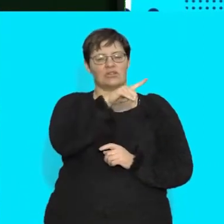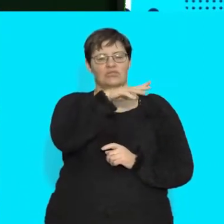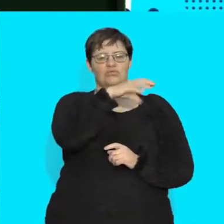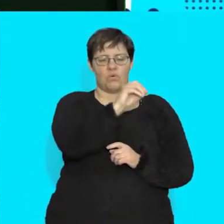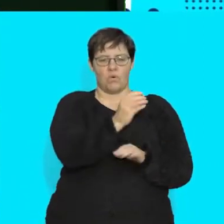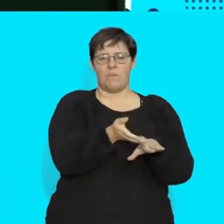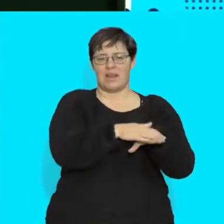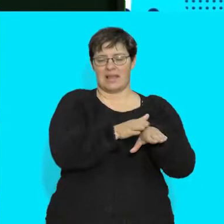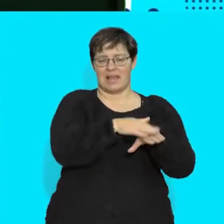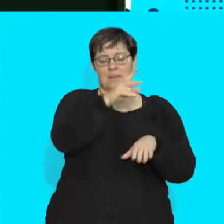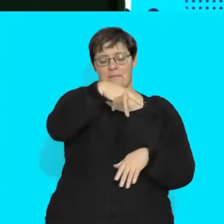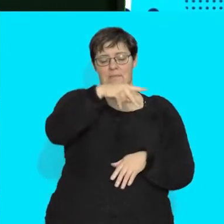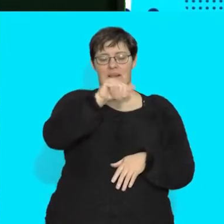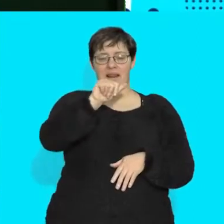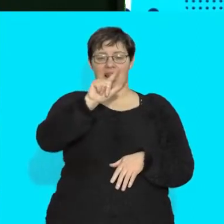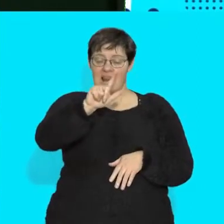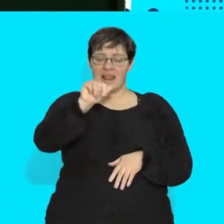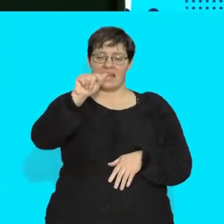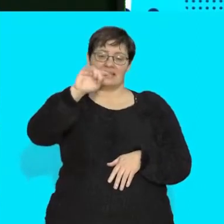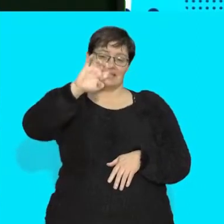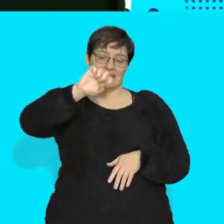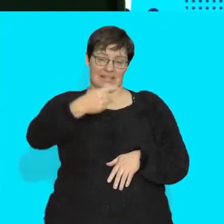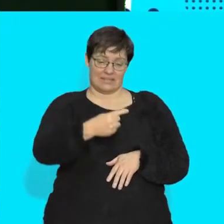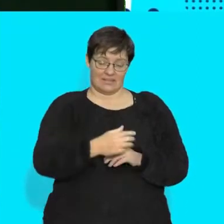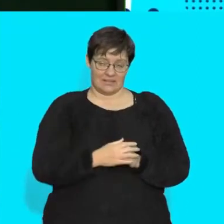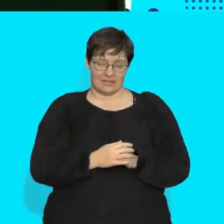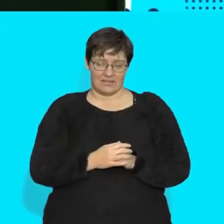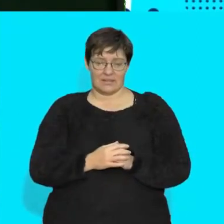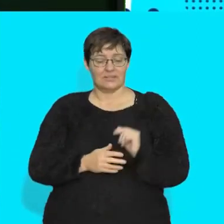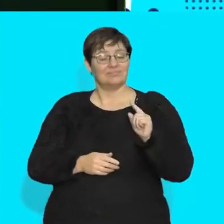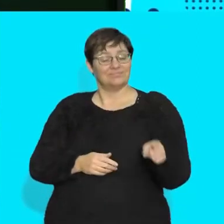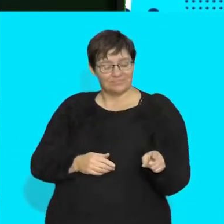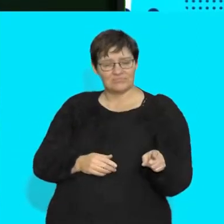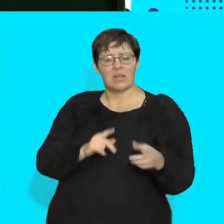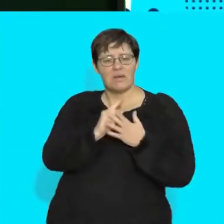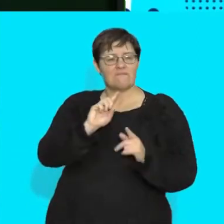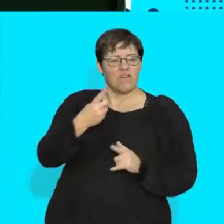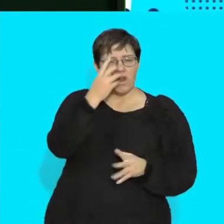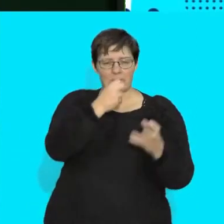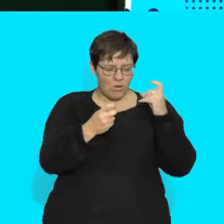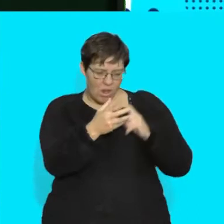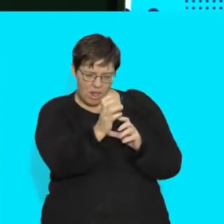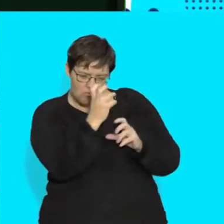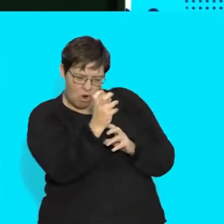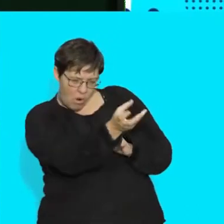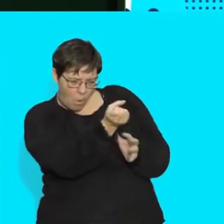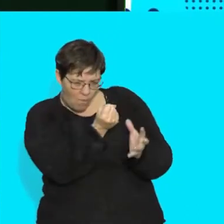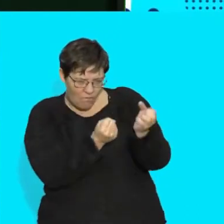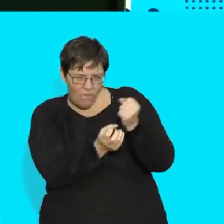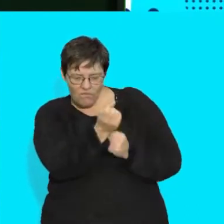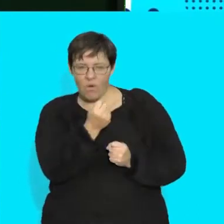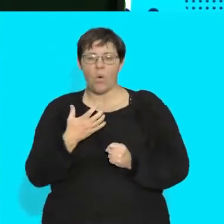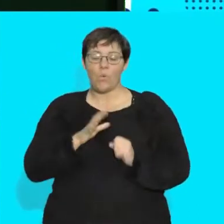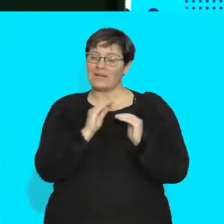quite popular. A lot of people, when minerals were first extracted, wanted to have